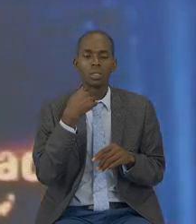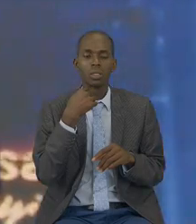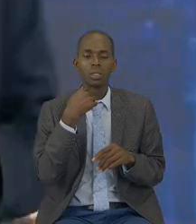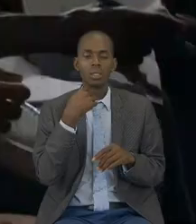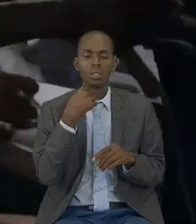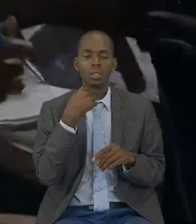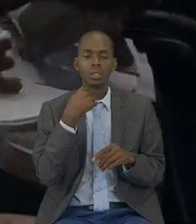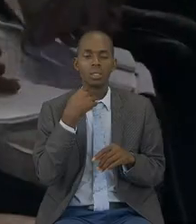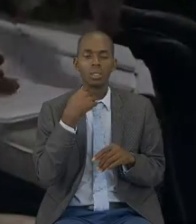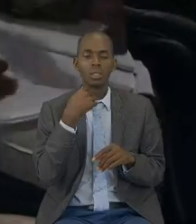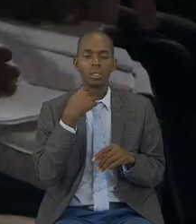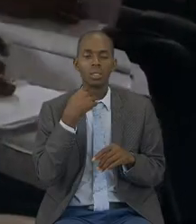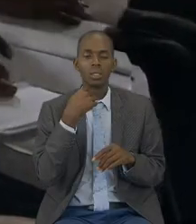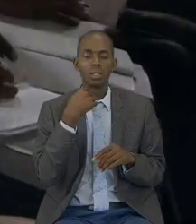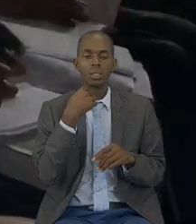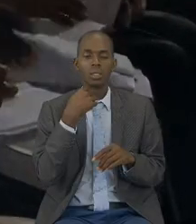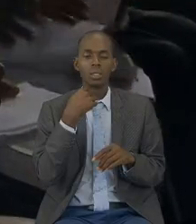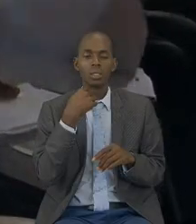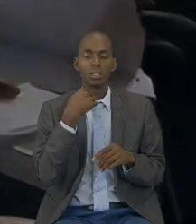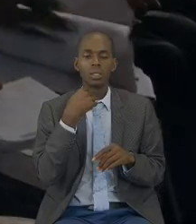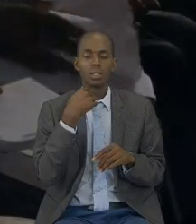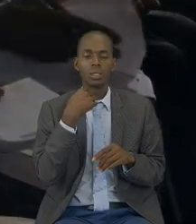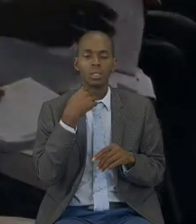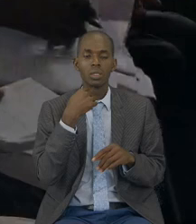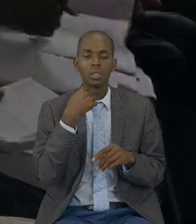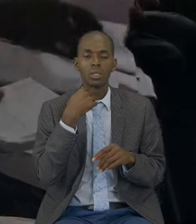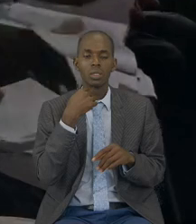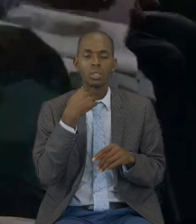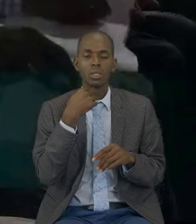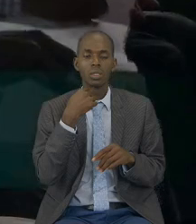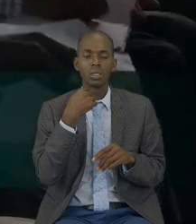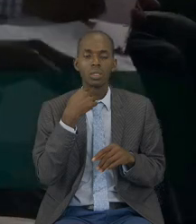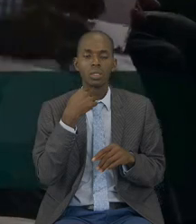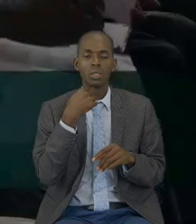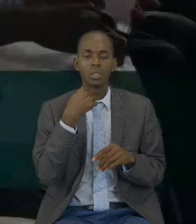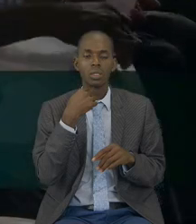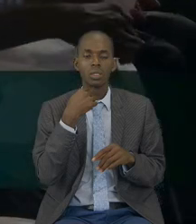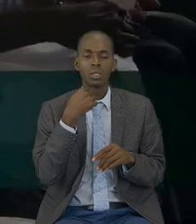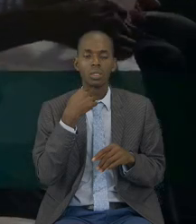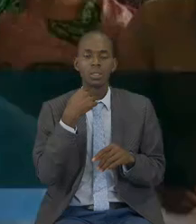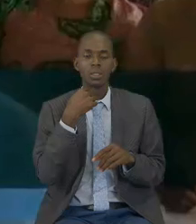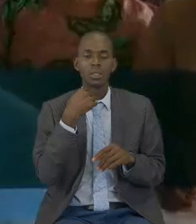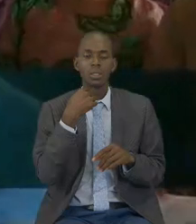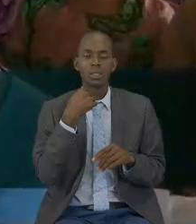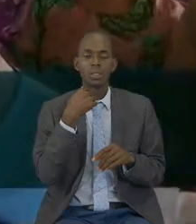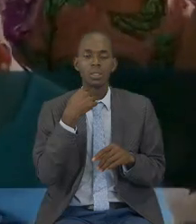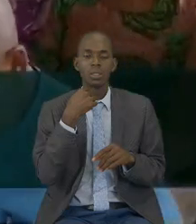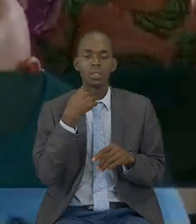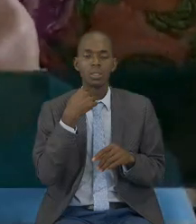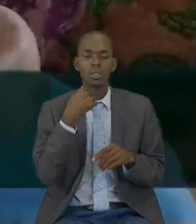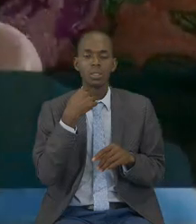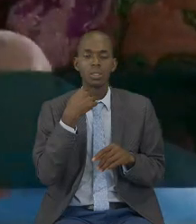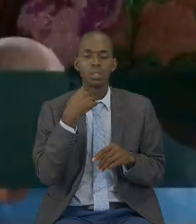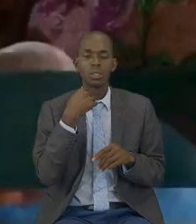number three, we're looking at the great declaration and promise of his